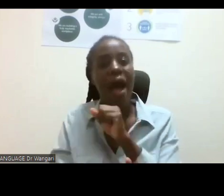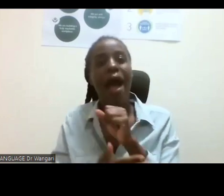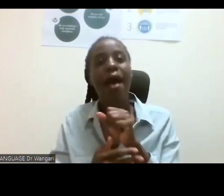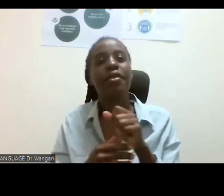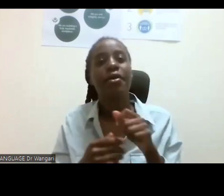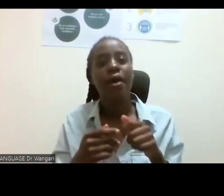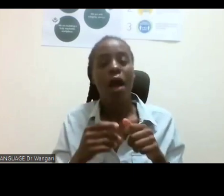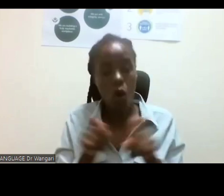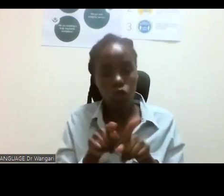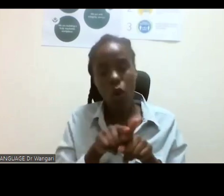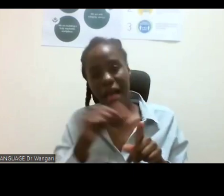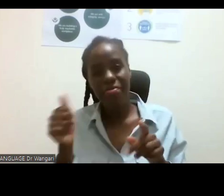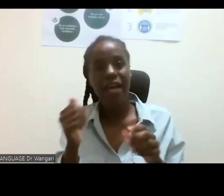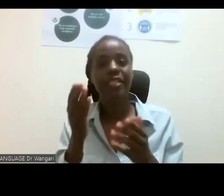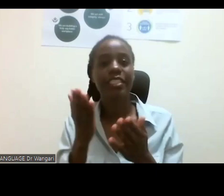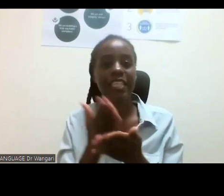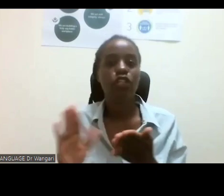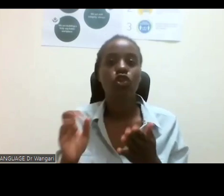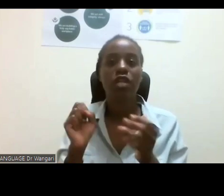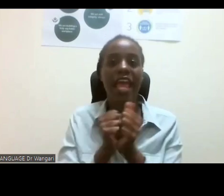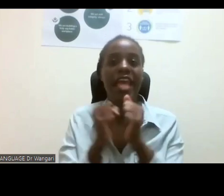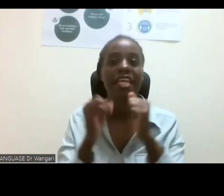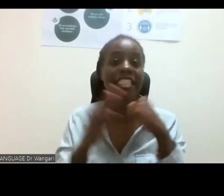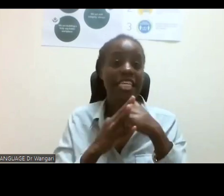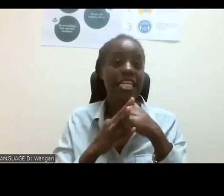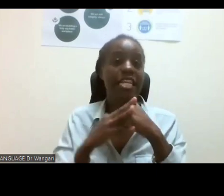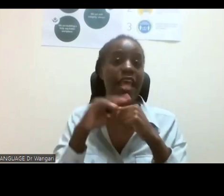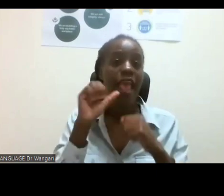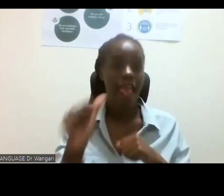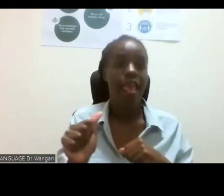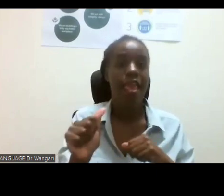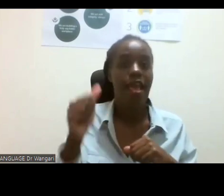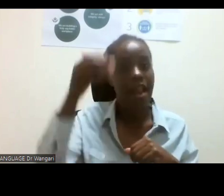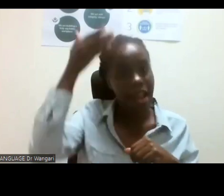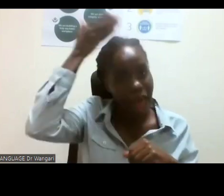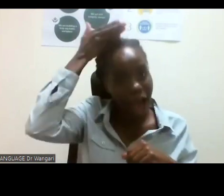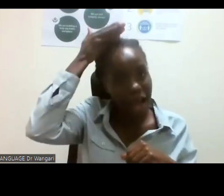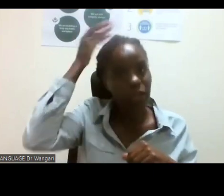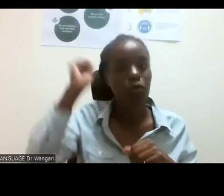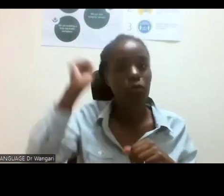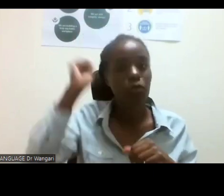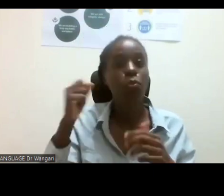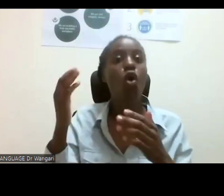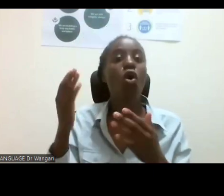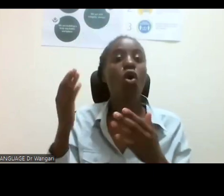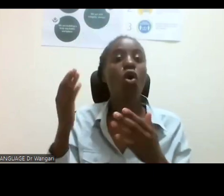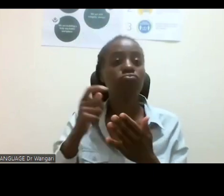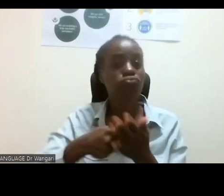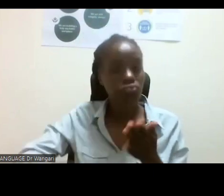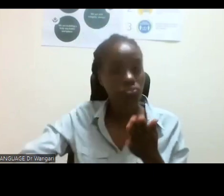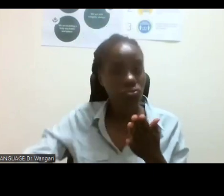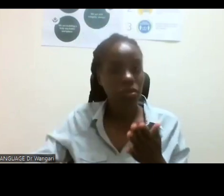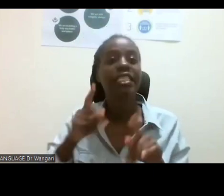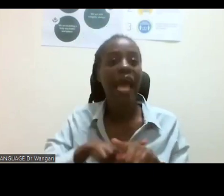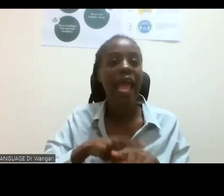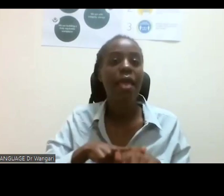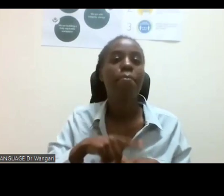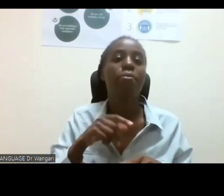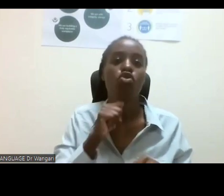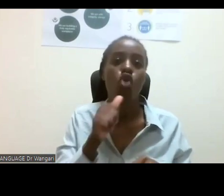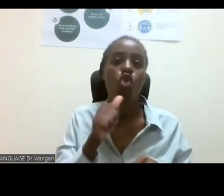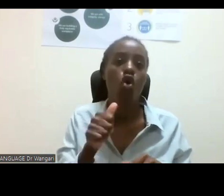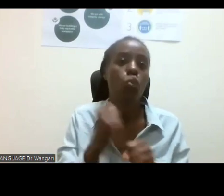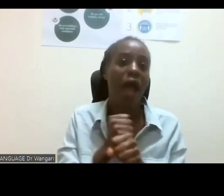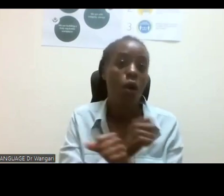18A provides instances where a nurse may be removed from the register if found guilty of misconduct by the Nursing Council of